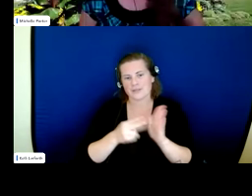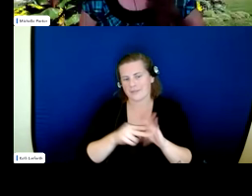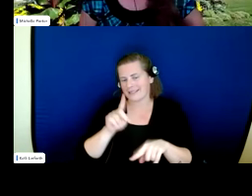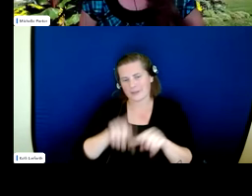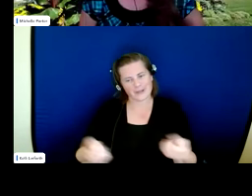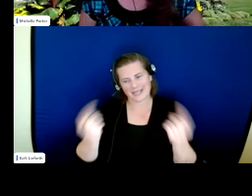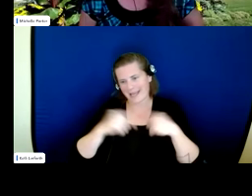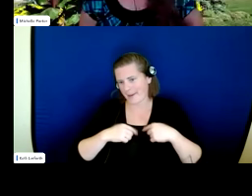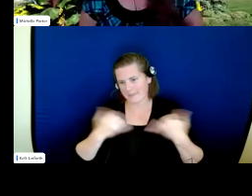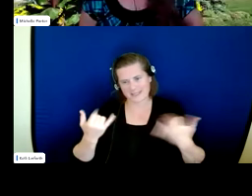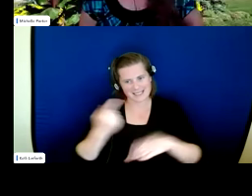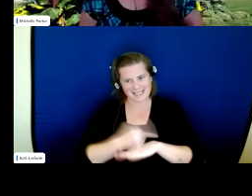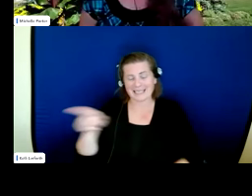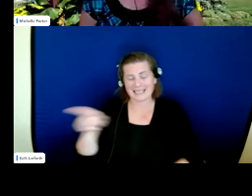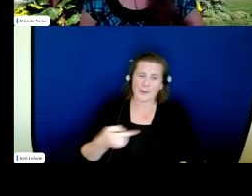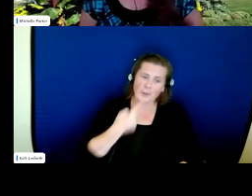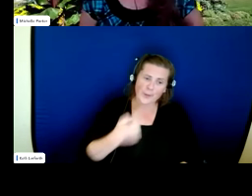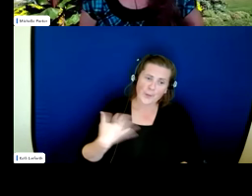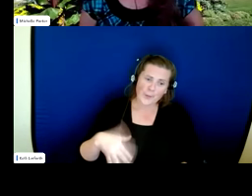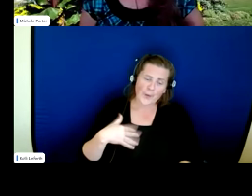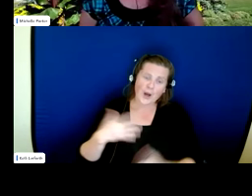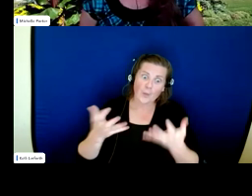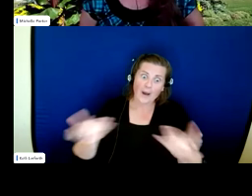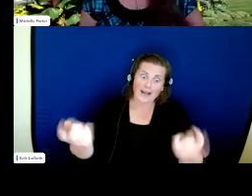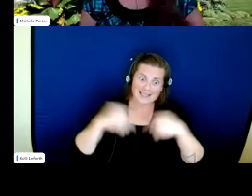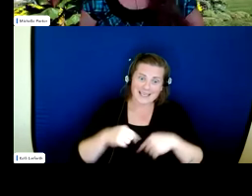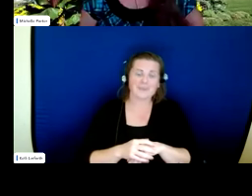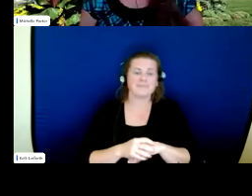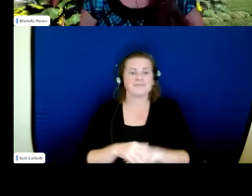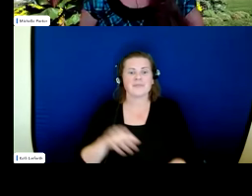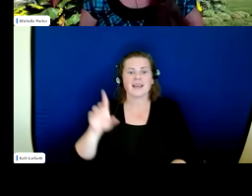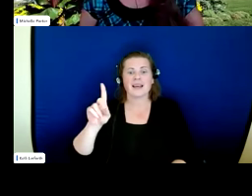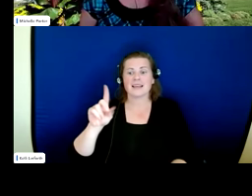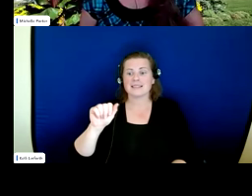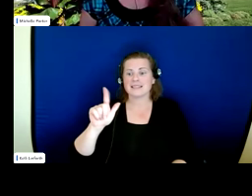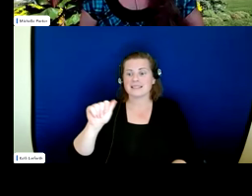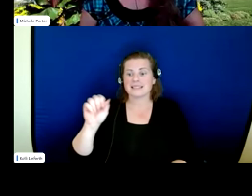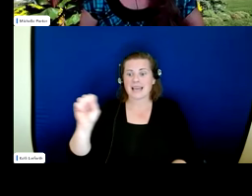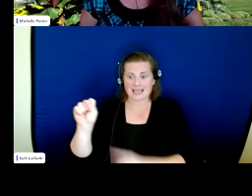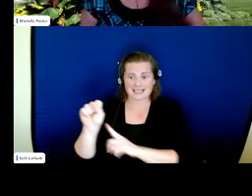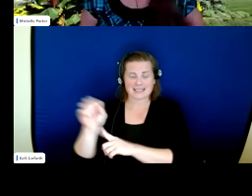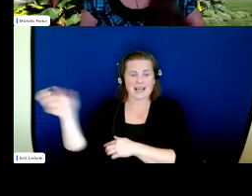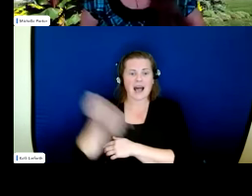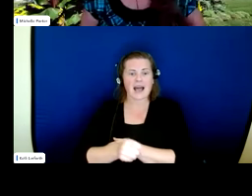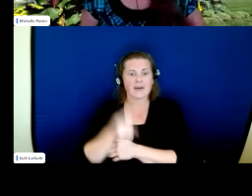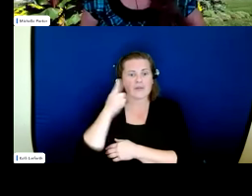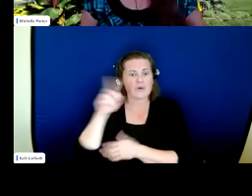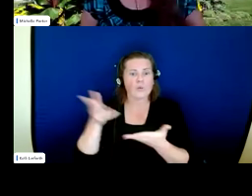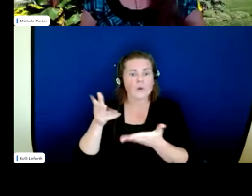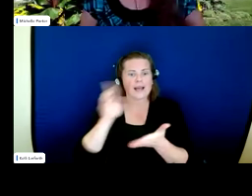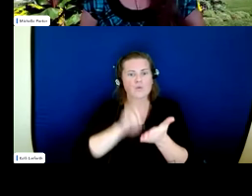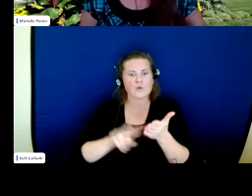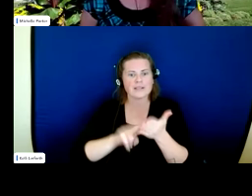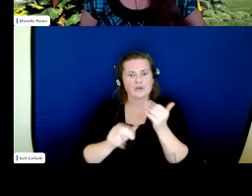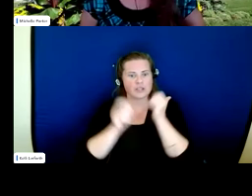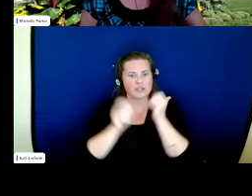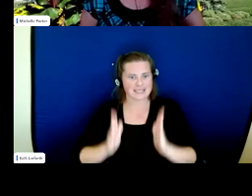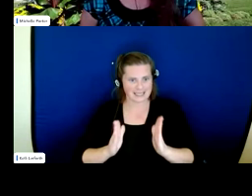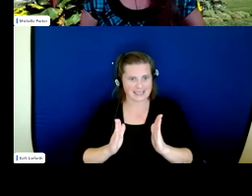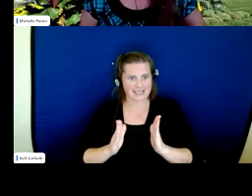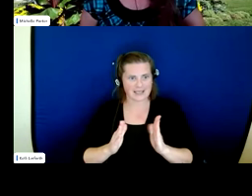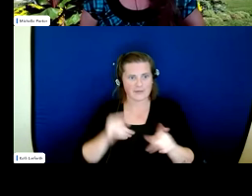which he's very disappointed to be missing this. Dallas started out being hired as a research assistant to work on this